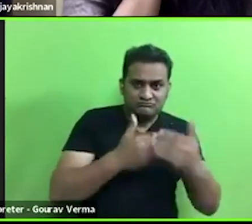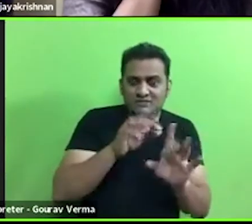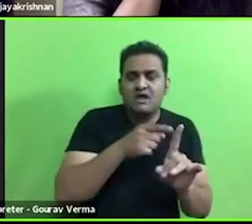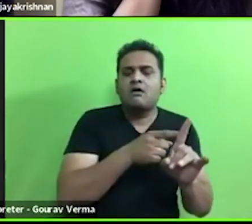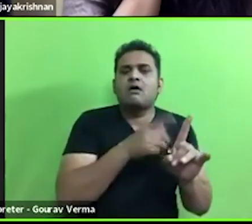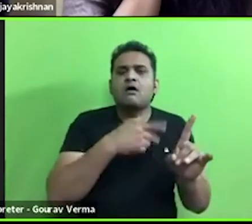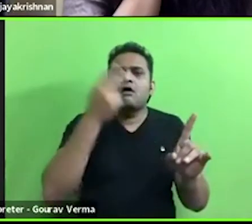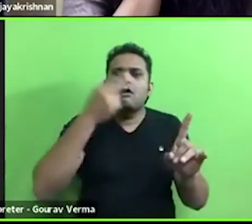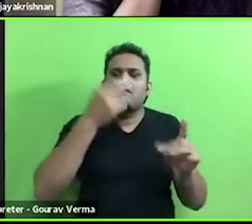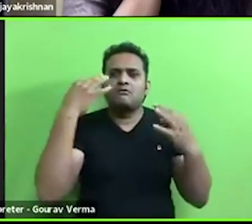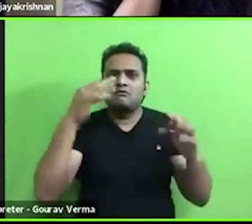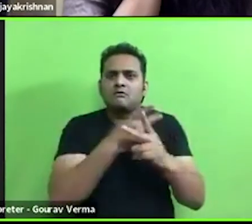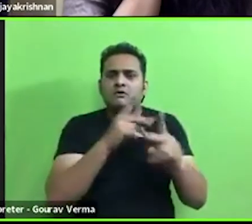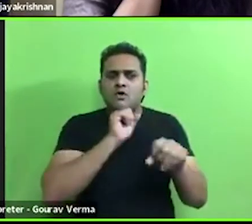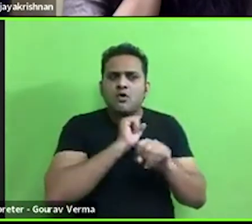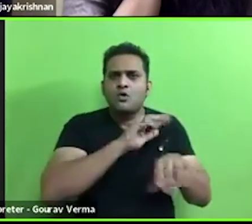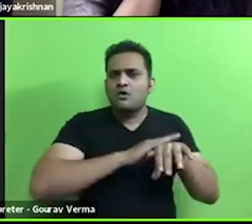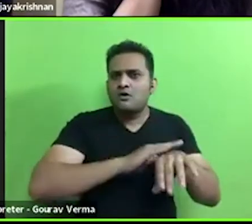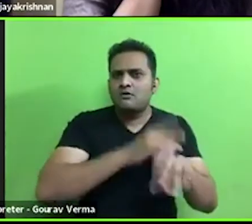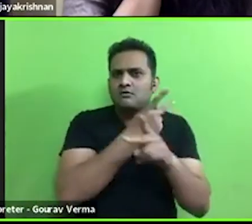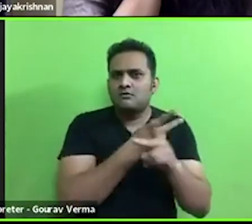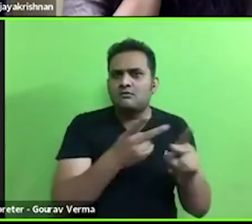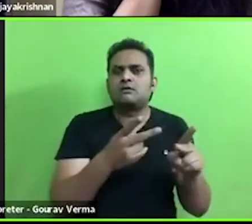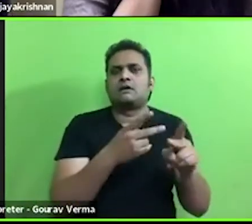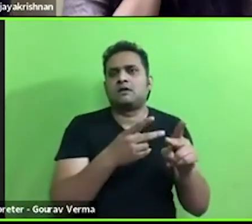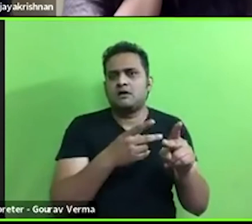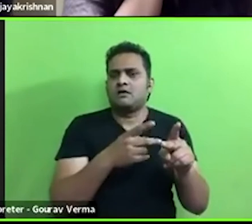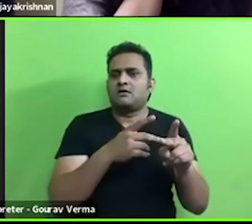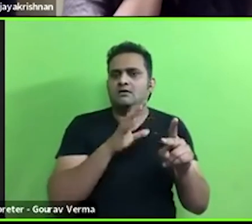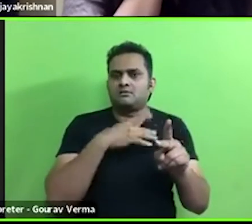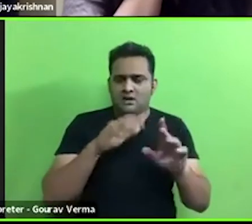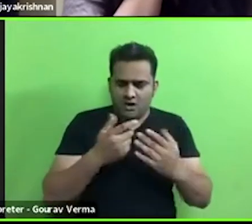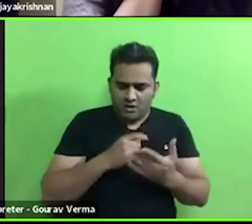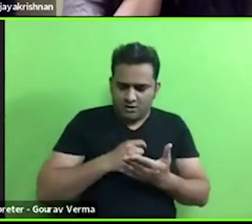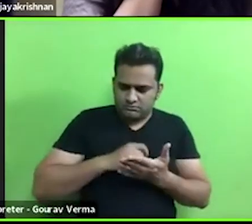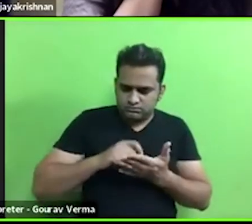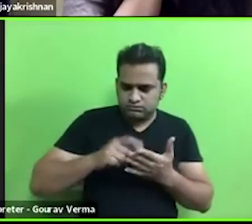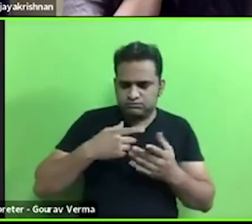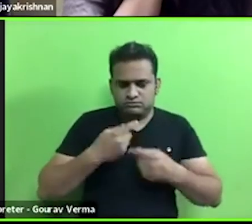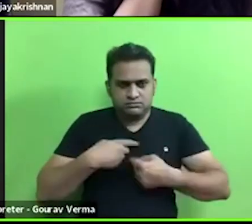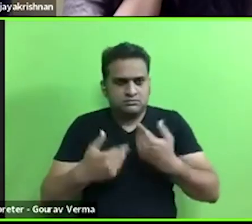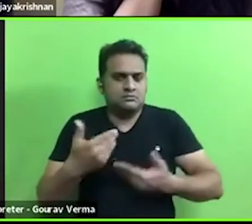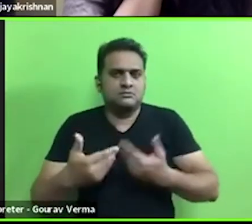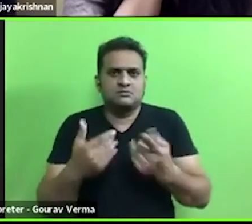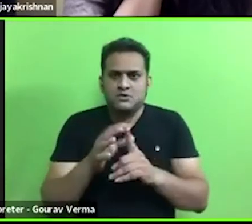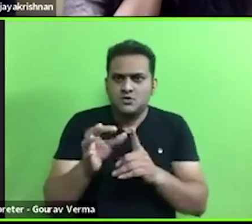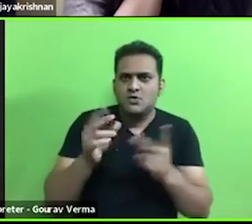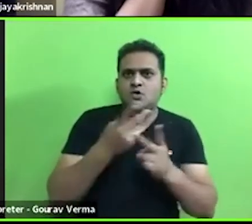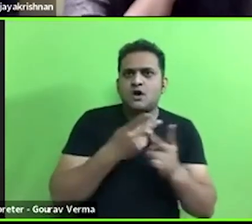as experience, self-experience, is very fundamental to how I interpret whatever I have to do with art